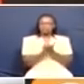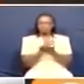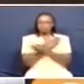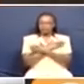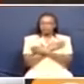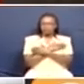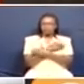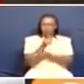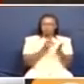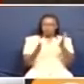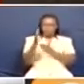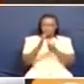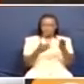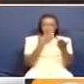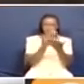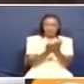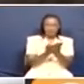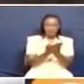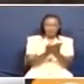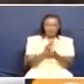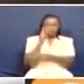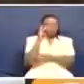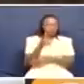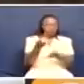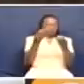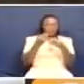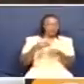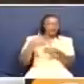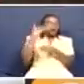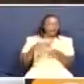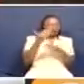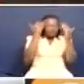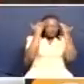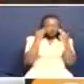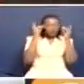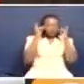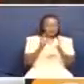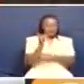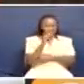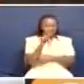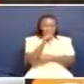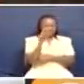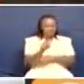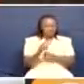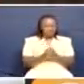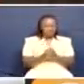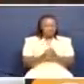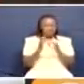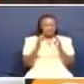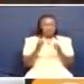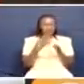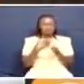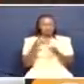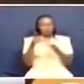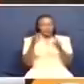file will be filed after the court has made a decision as to whether or not to admit you as